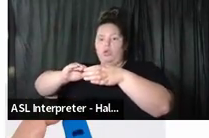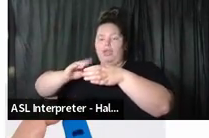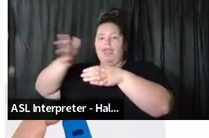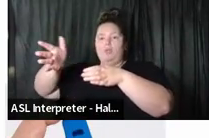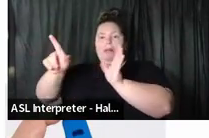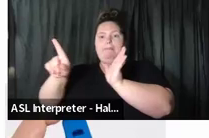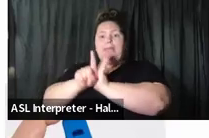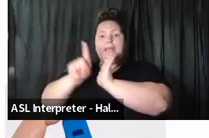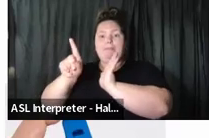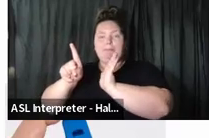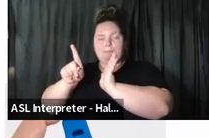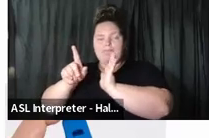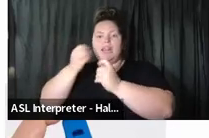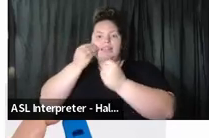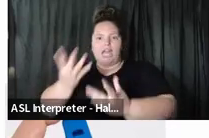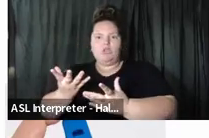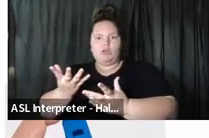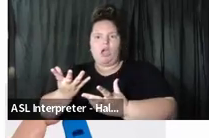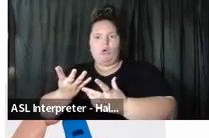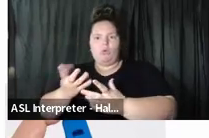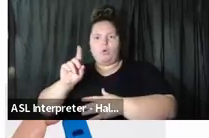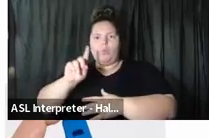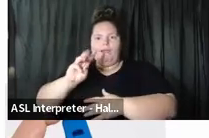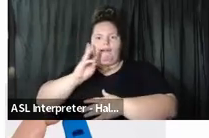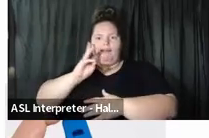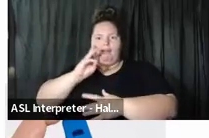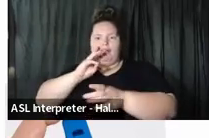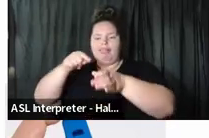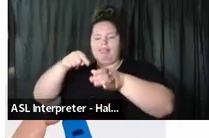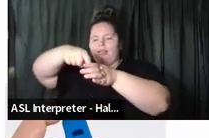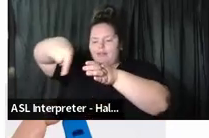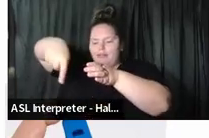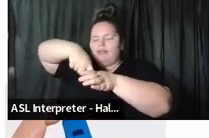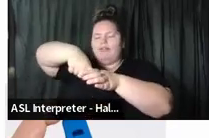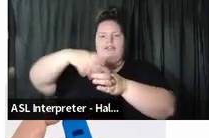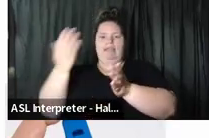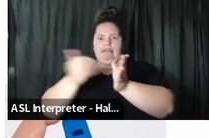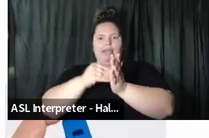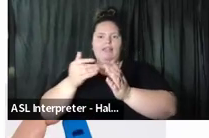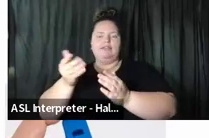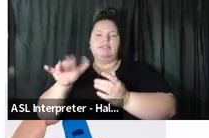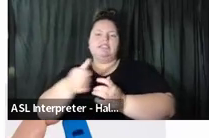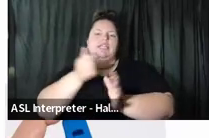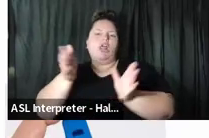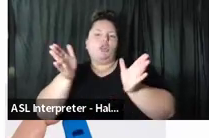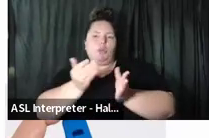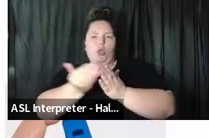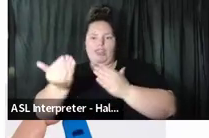that you're getting too high on the curve. So that is, again, just another small device that's great to have and to travel